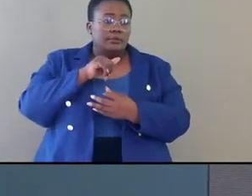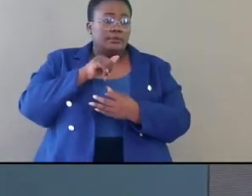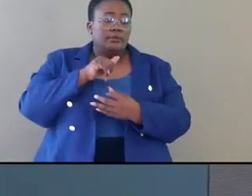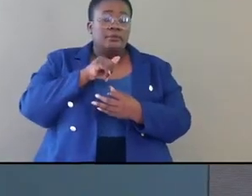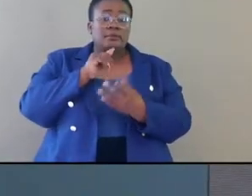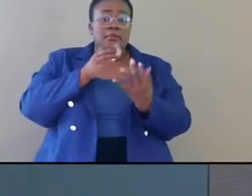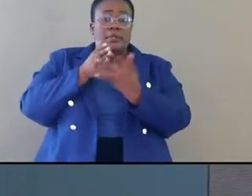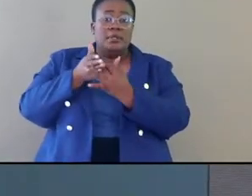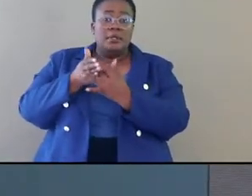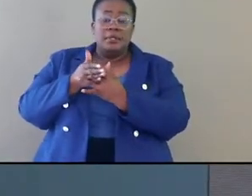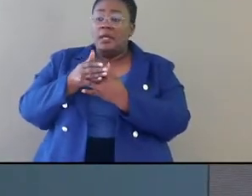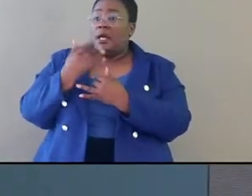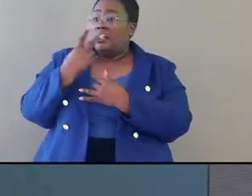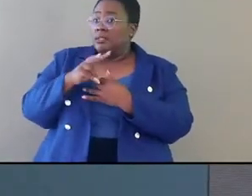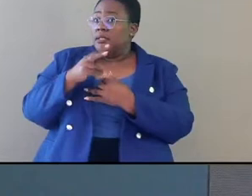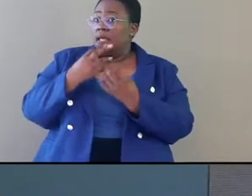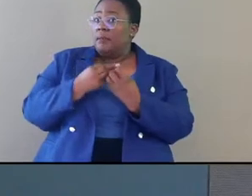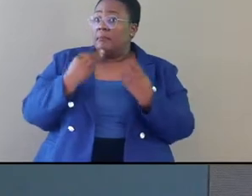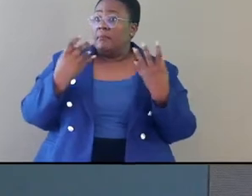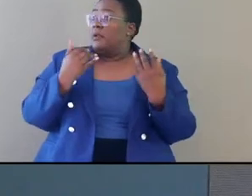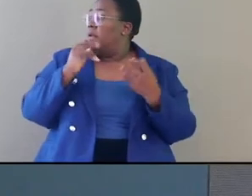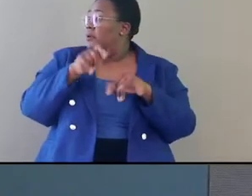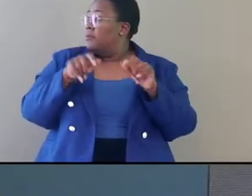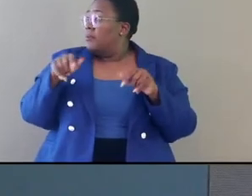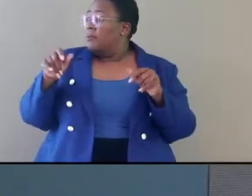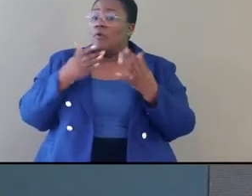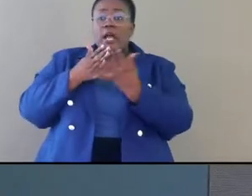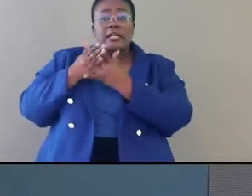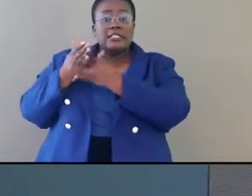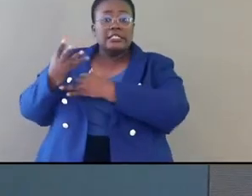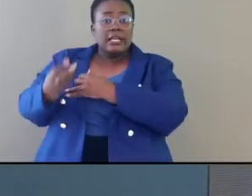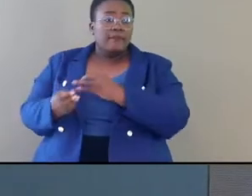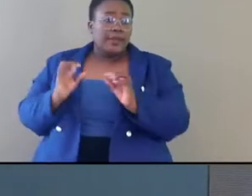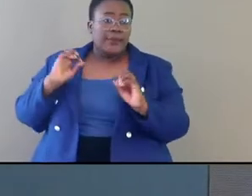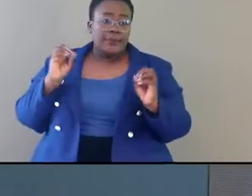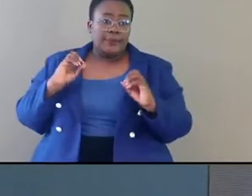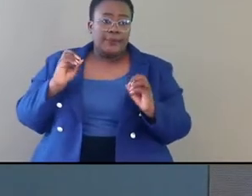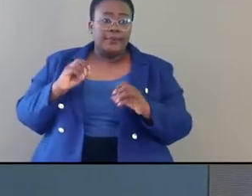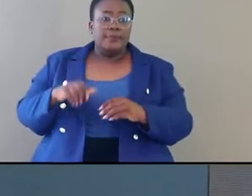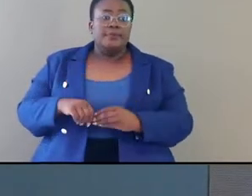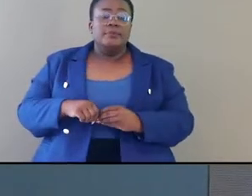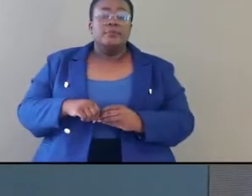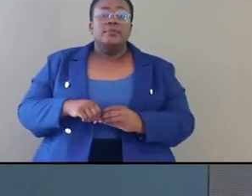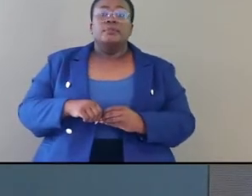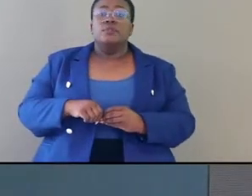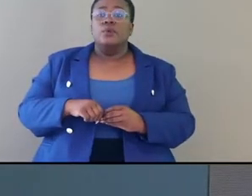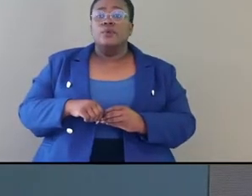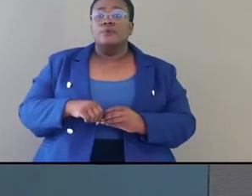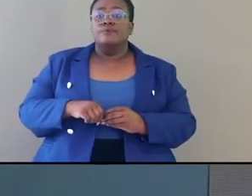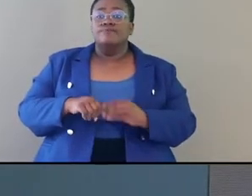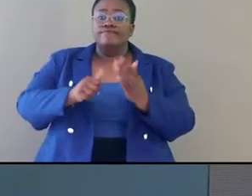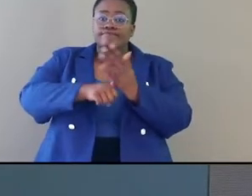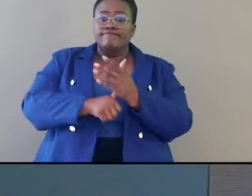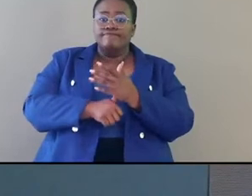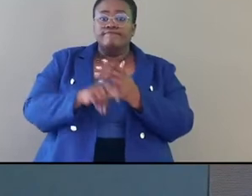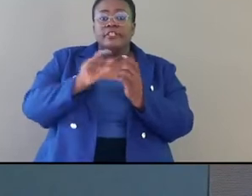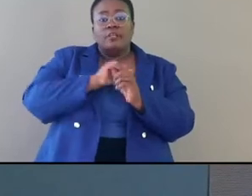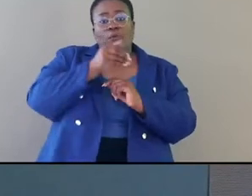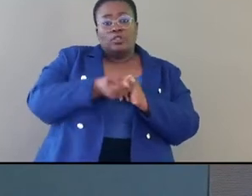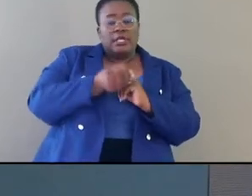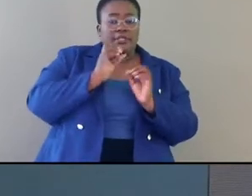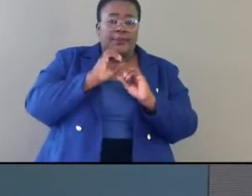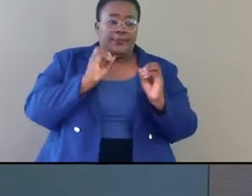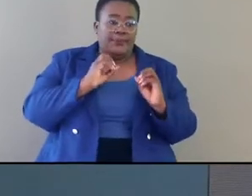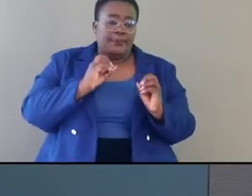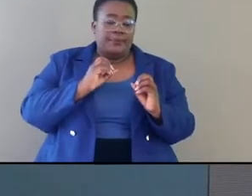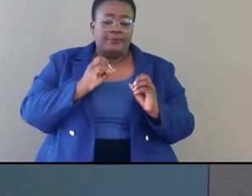and as we know millions of people are not accessing these so what we say at the PBO is that the social wage is actually not being protected even